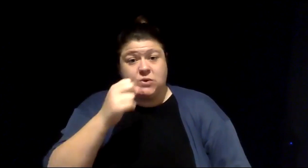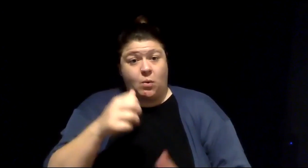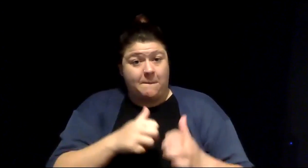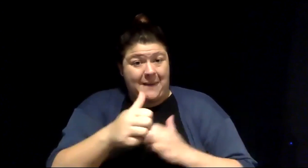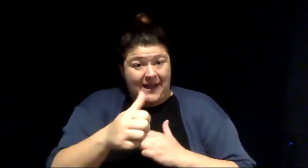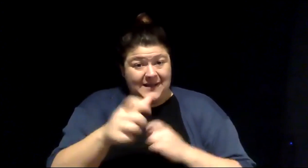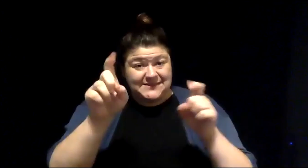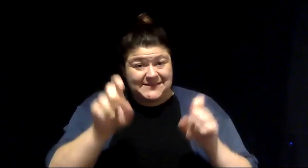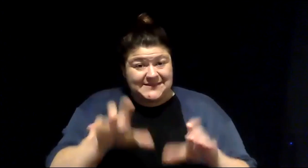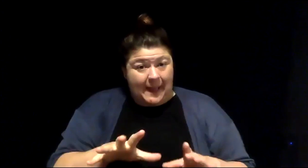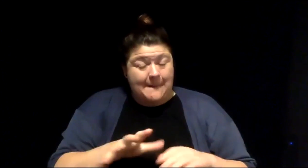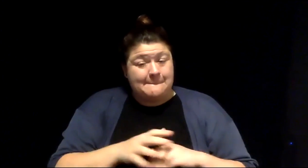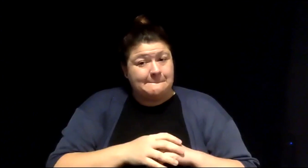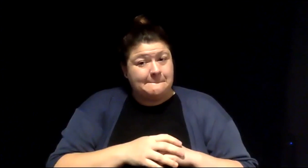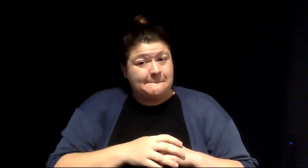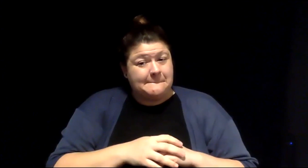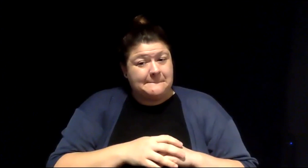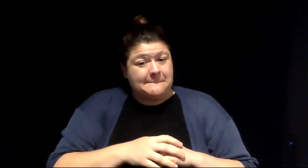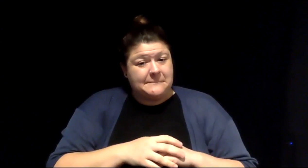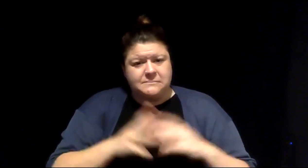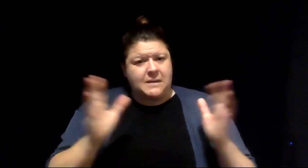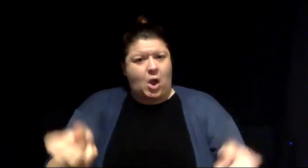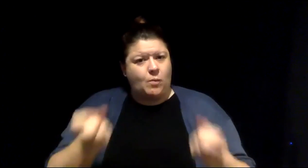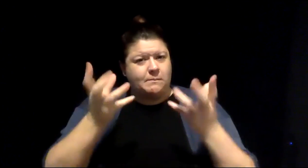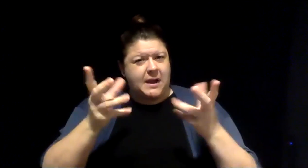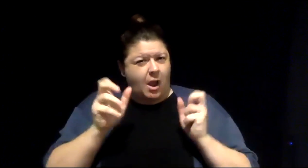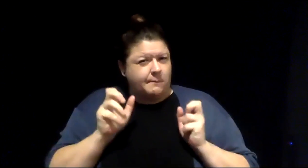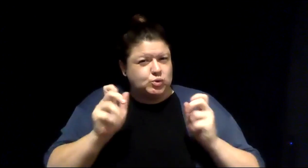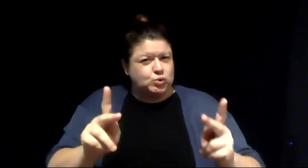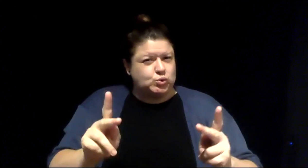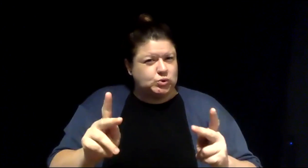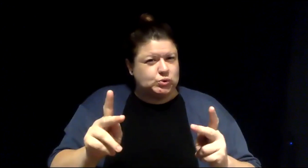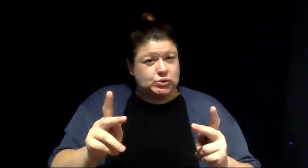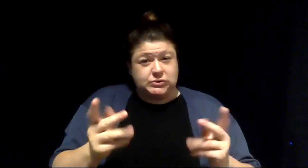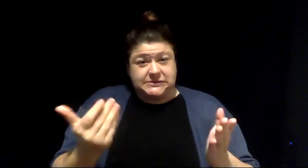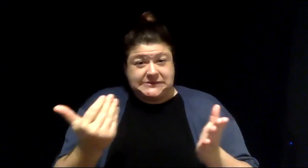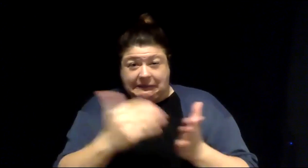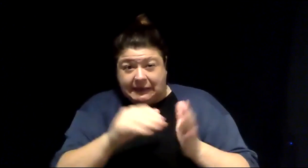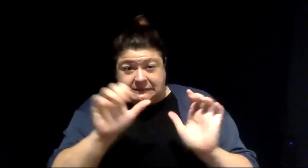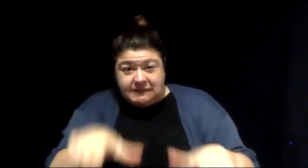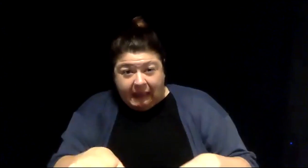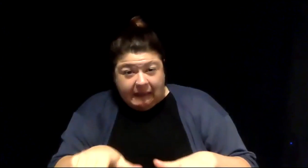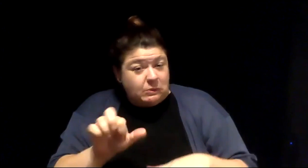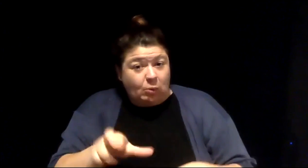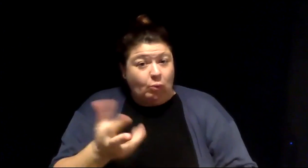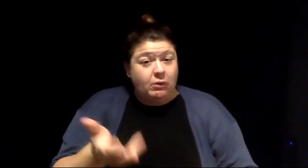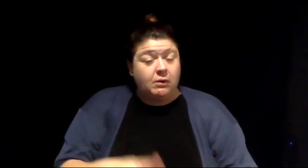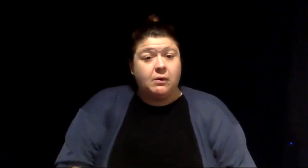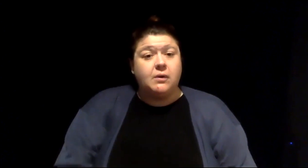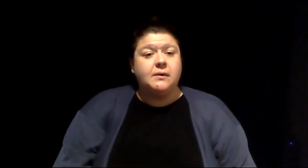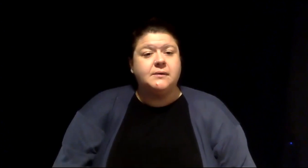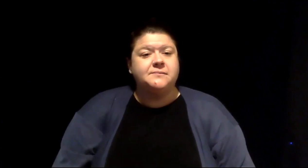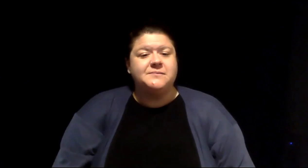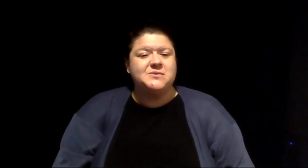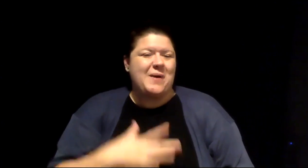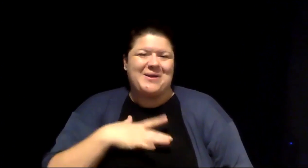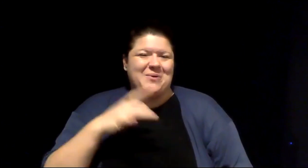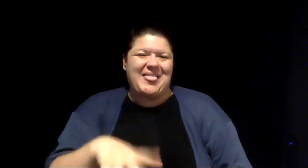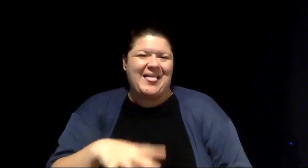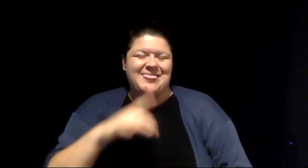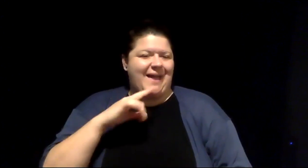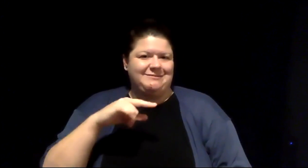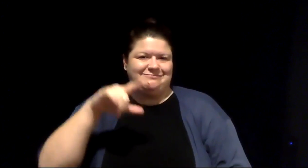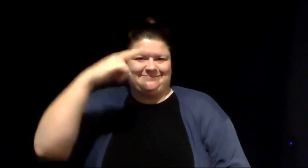exam, how many opportunities do we have to take it? So I don't like that sort of negative